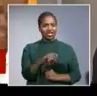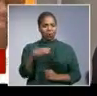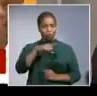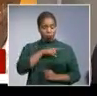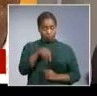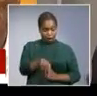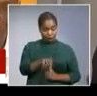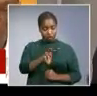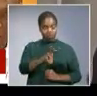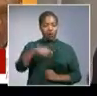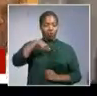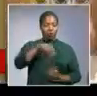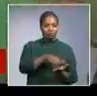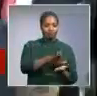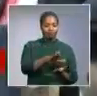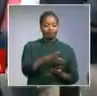Solim Zimanga.